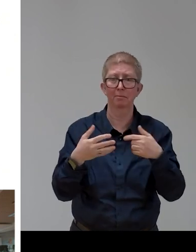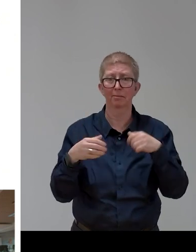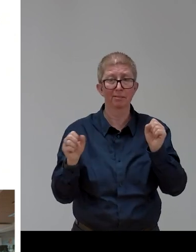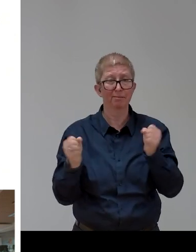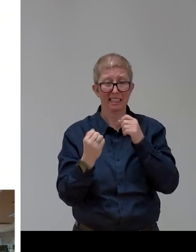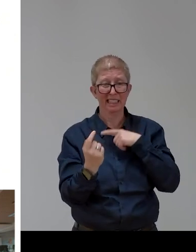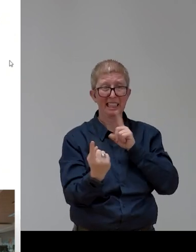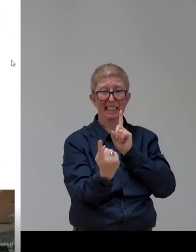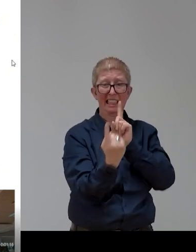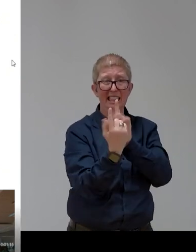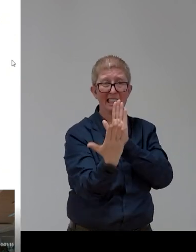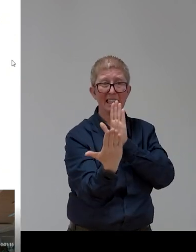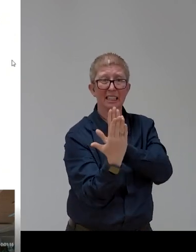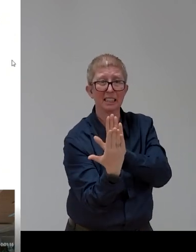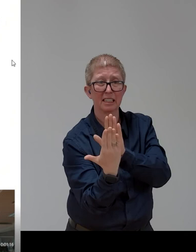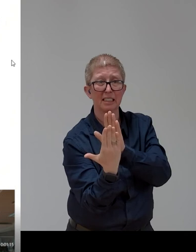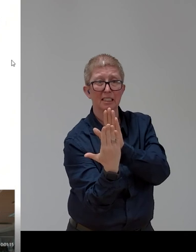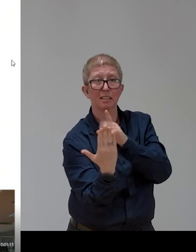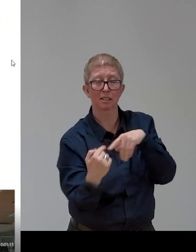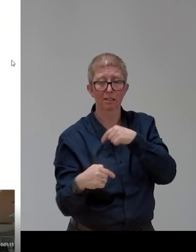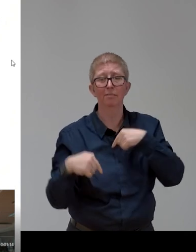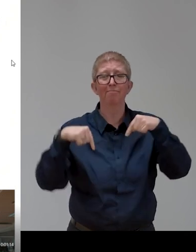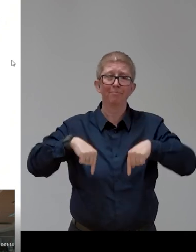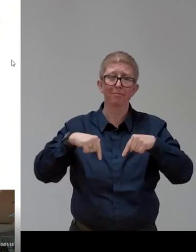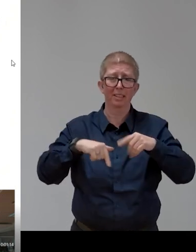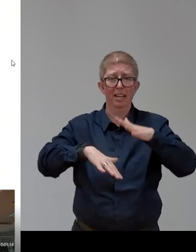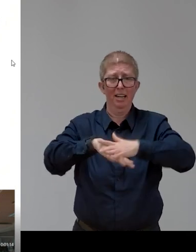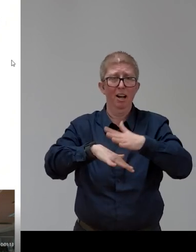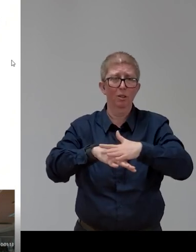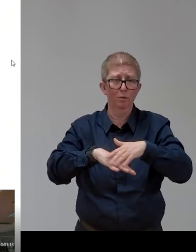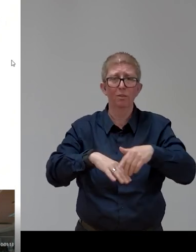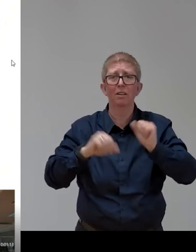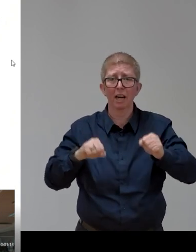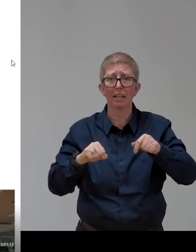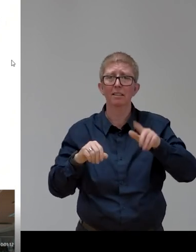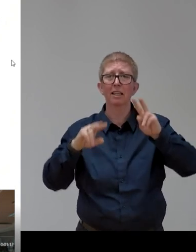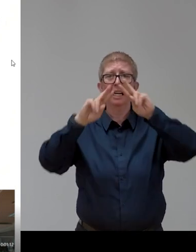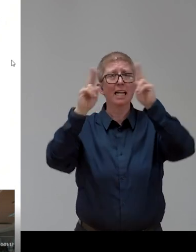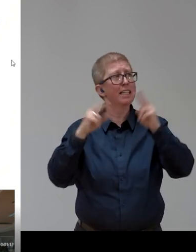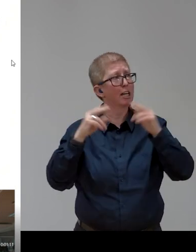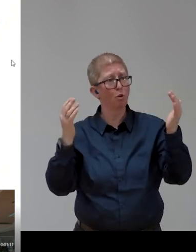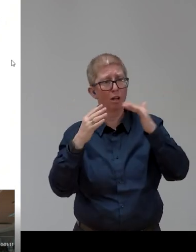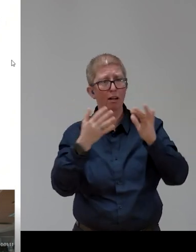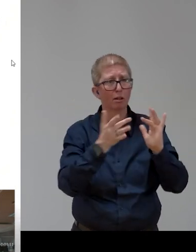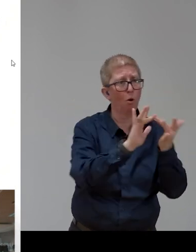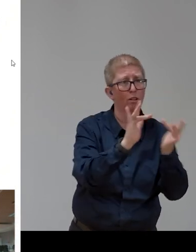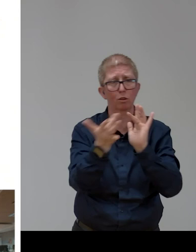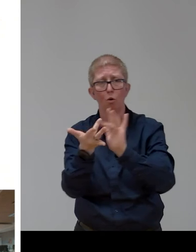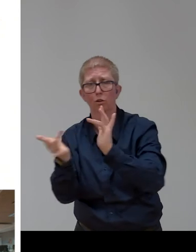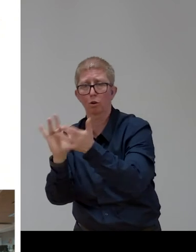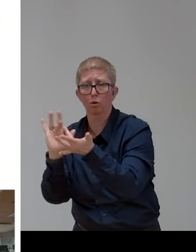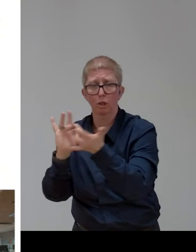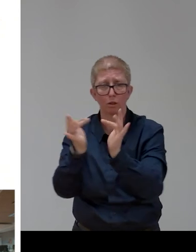and networking, we are able to establish a network of international stakeholders in order to enrich the project with